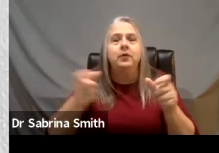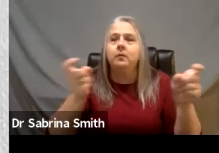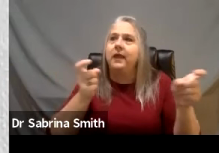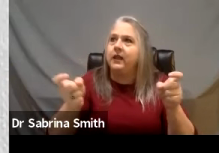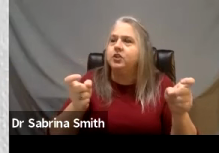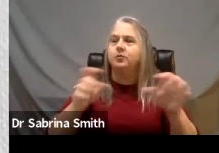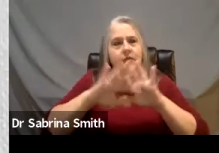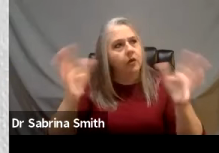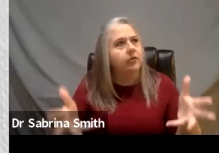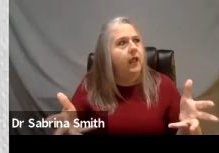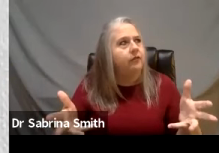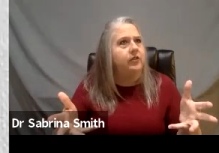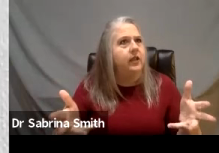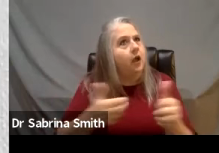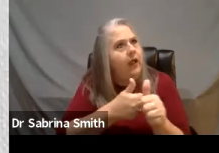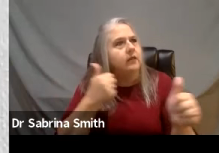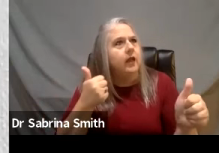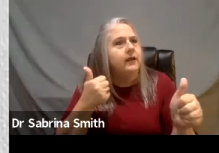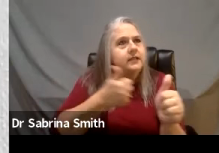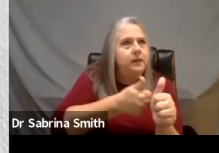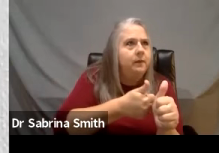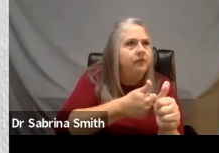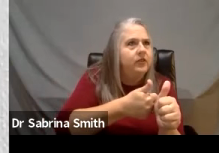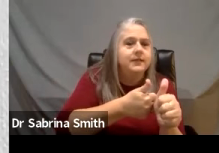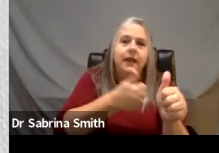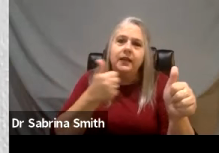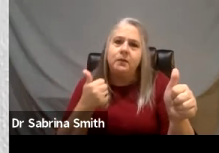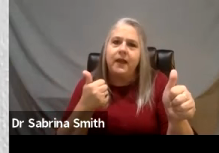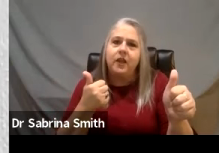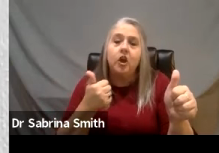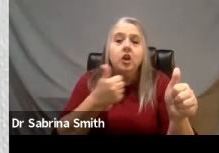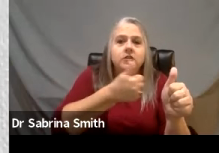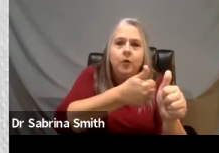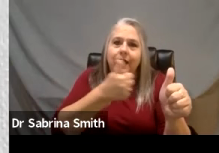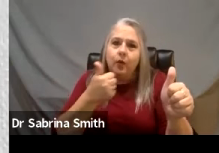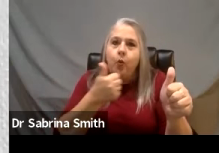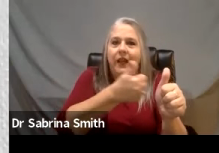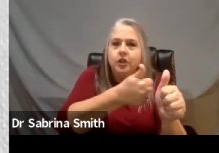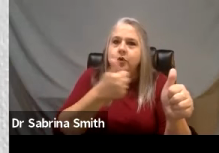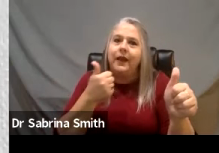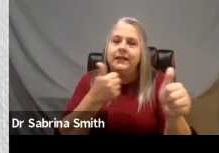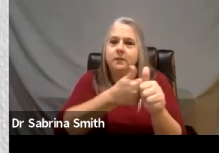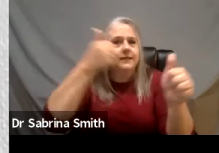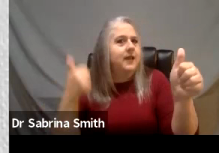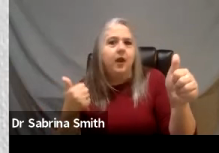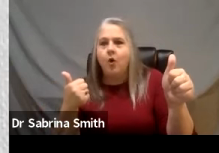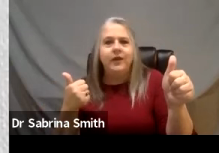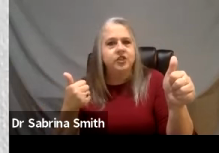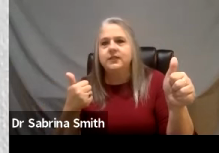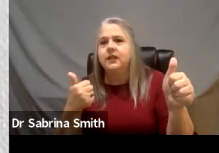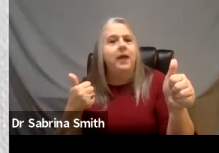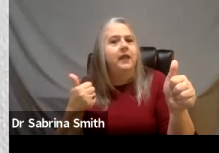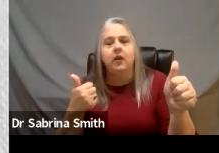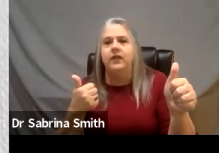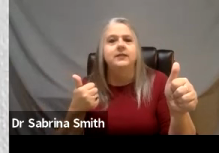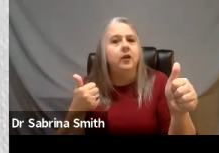be able to manage everything. Okay, I need to be up here for this. I need to be back here. So where do I need to be? It's not always just